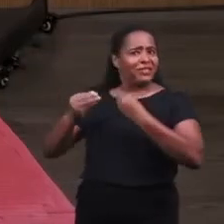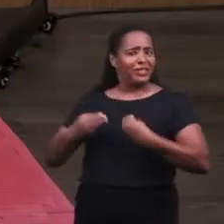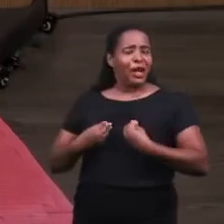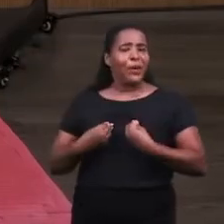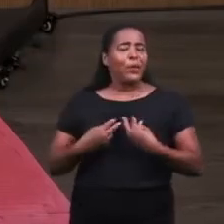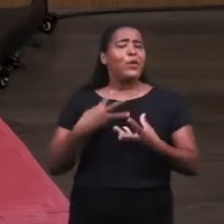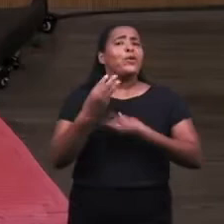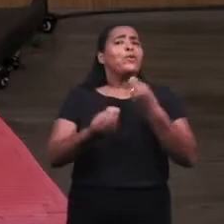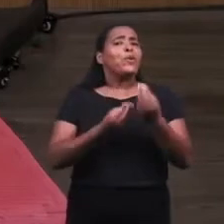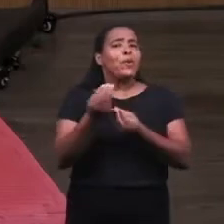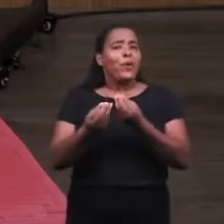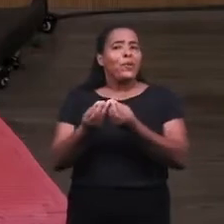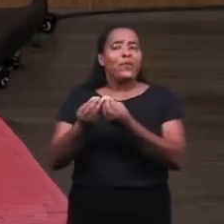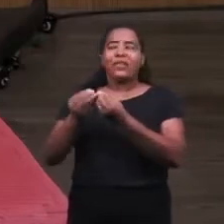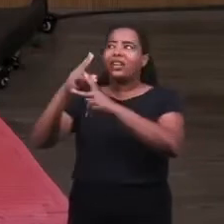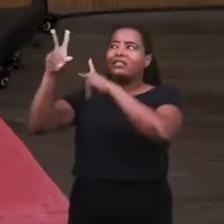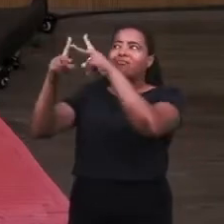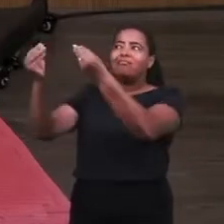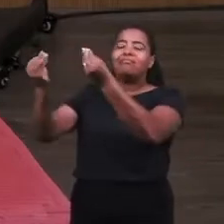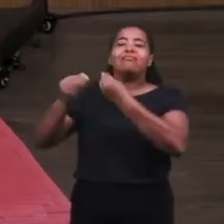gave us. Let's look at this gift.